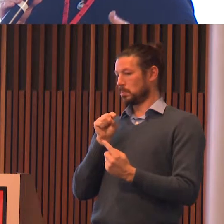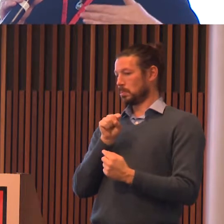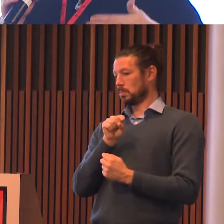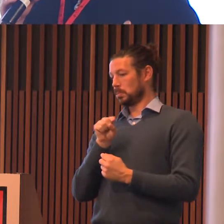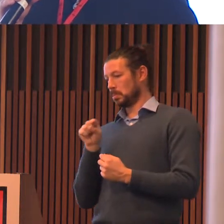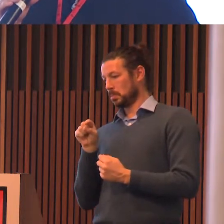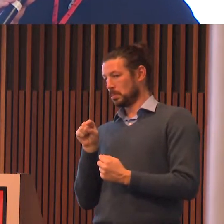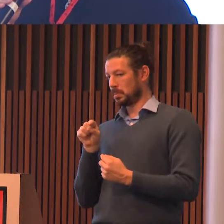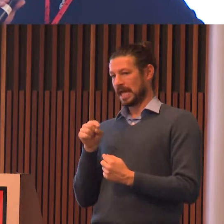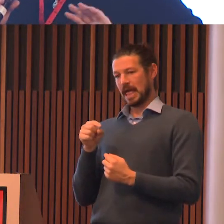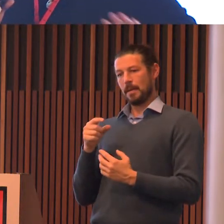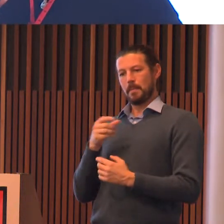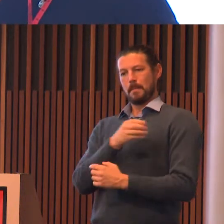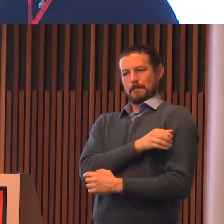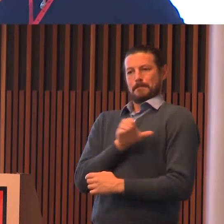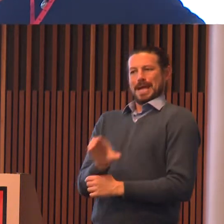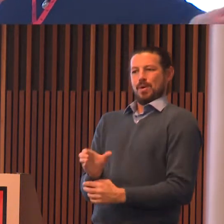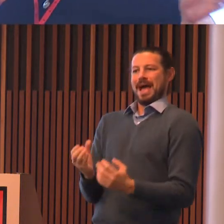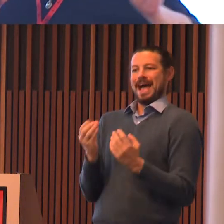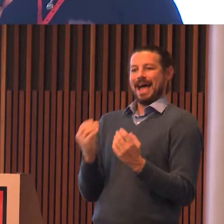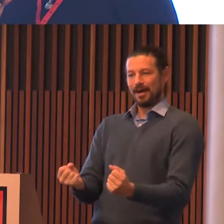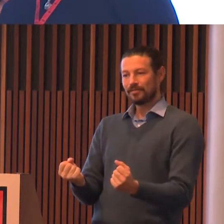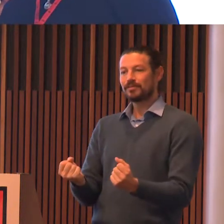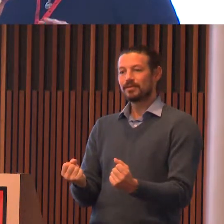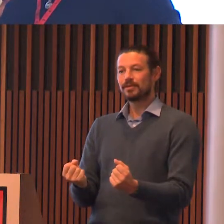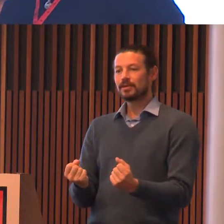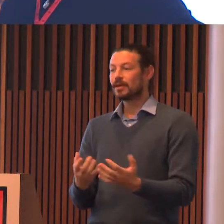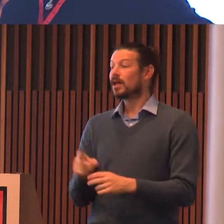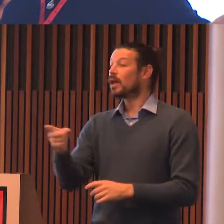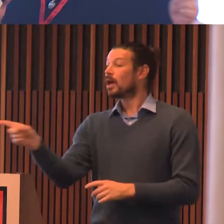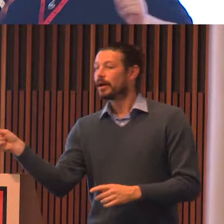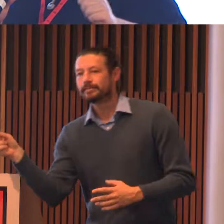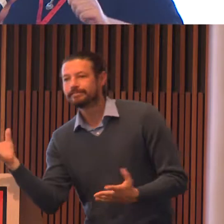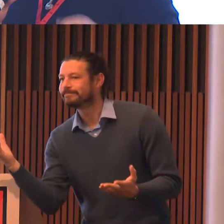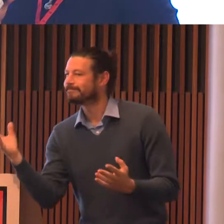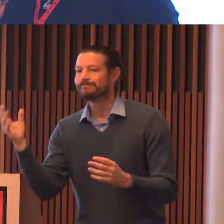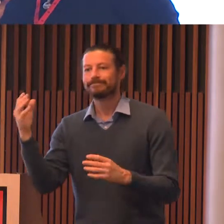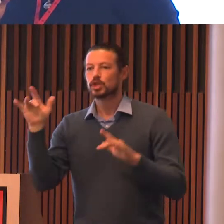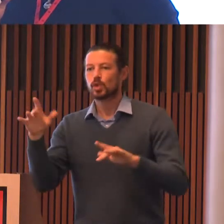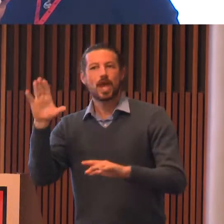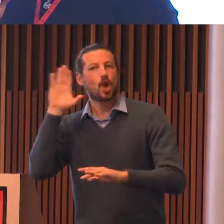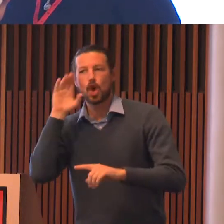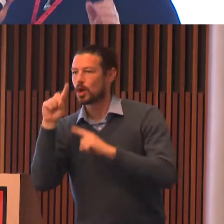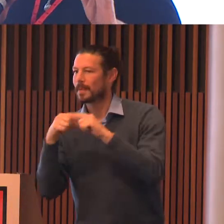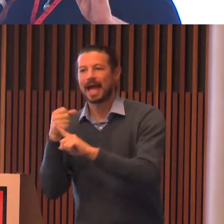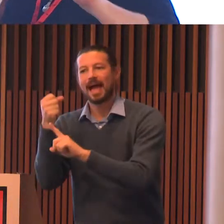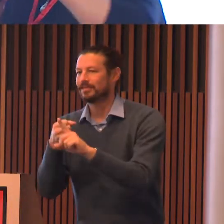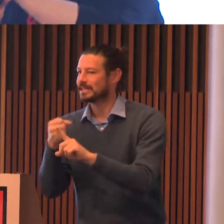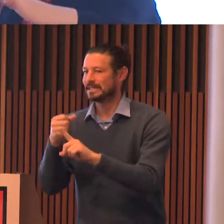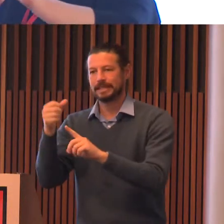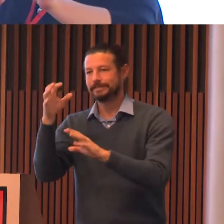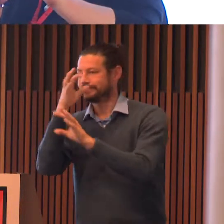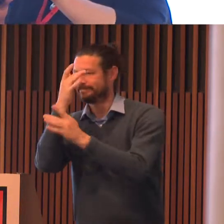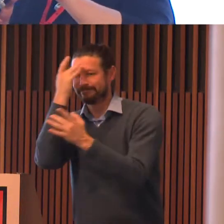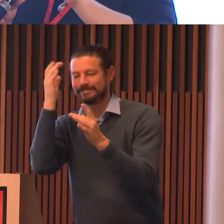actually, more empowered than others that haven't heard about advocacy, don't know how to get to advocacy.